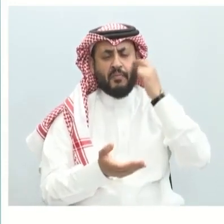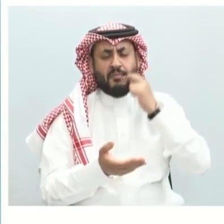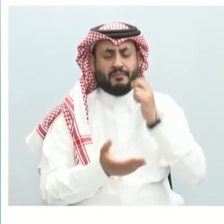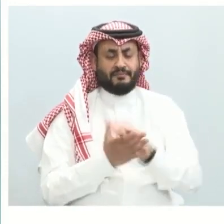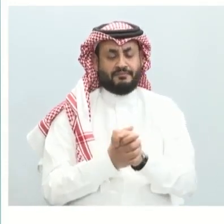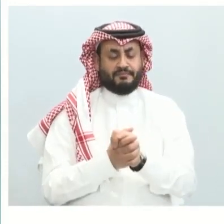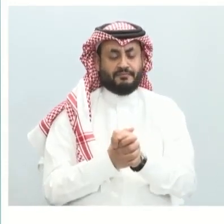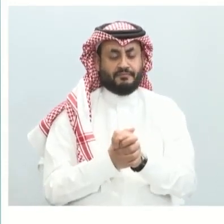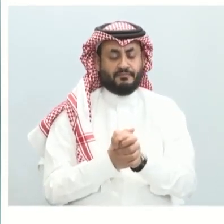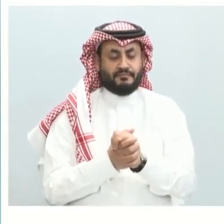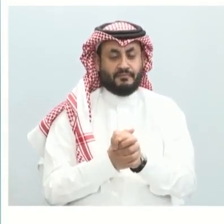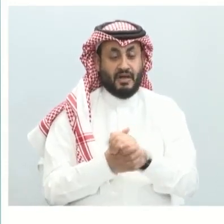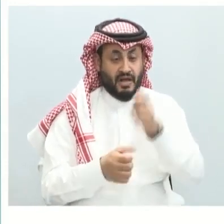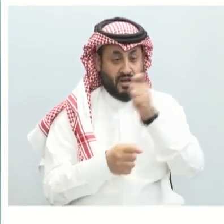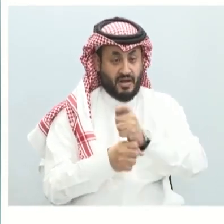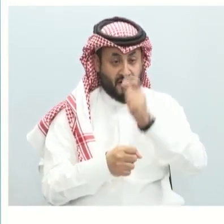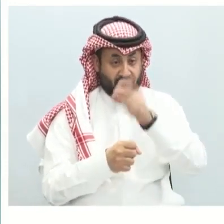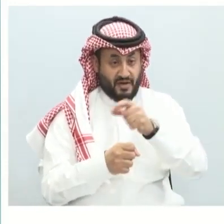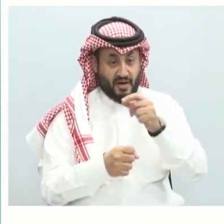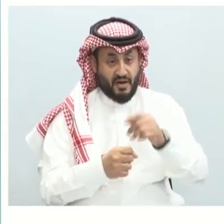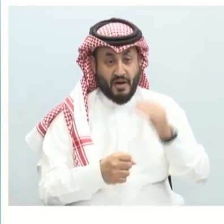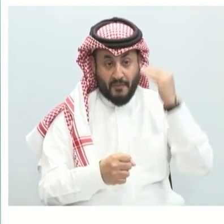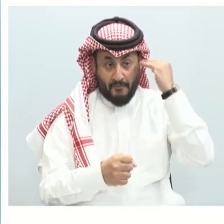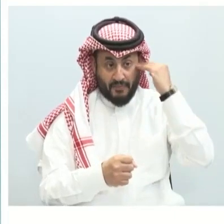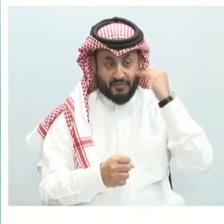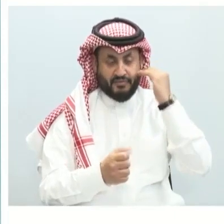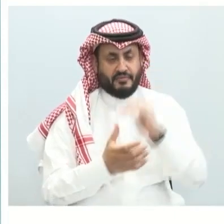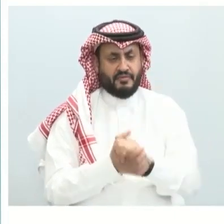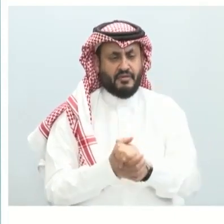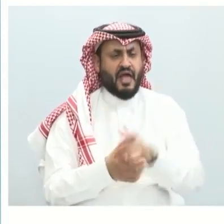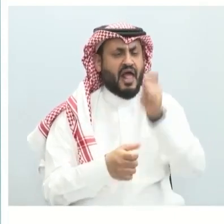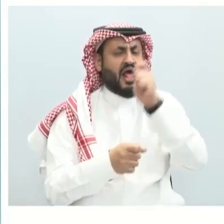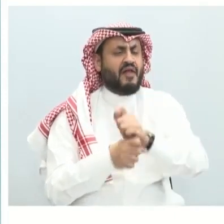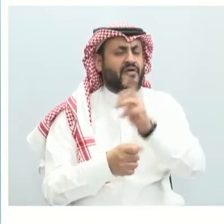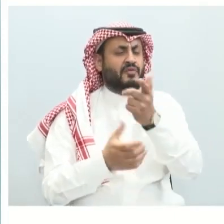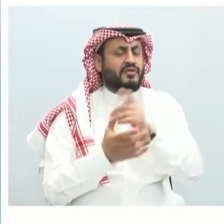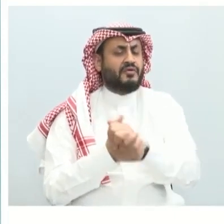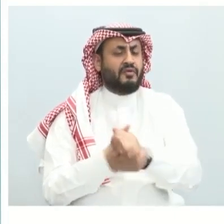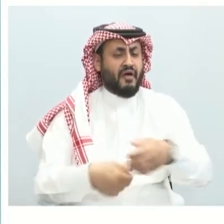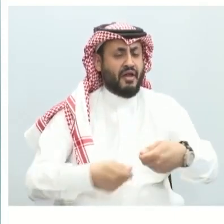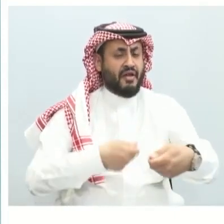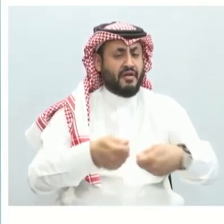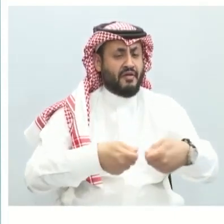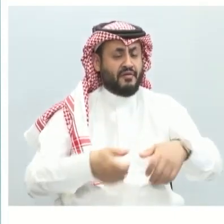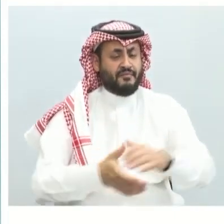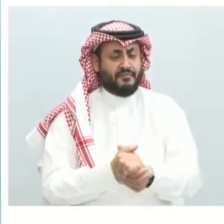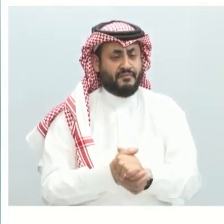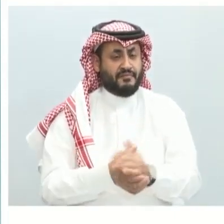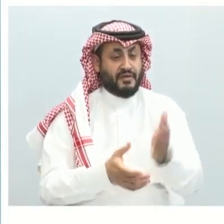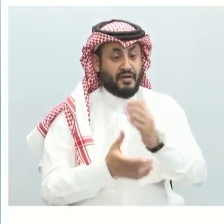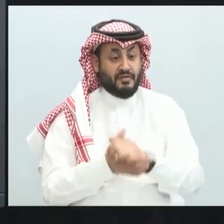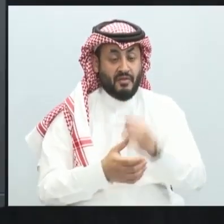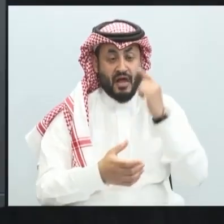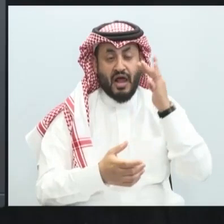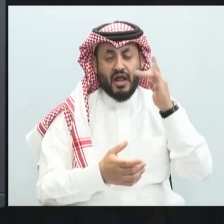is going to shop in Dubai. So here we have another subject pronoun.